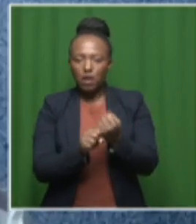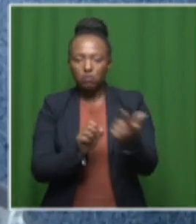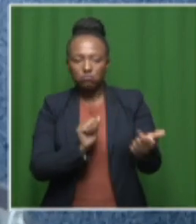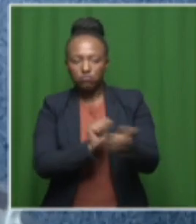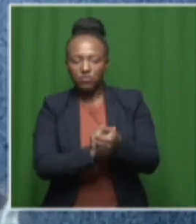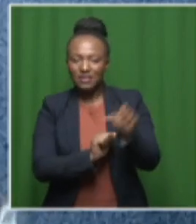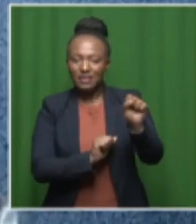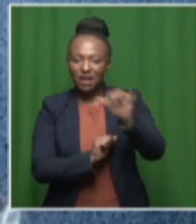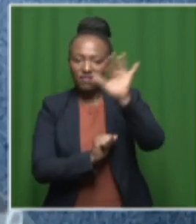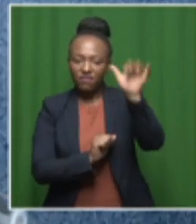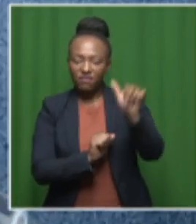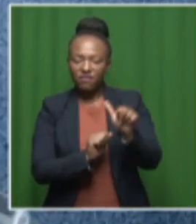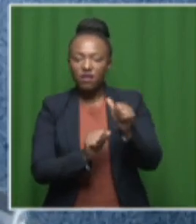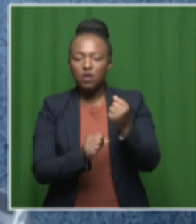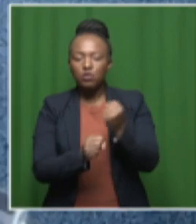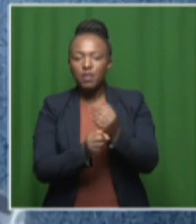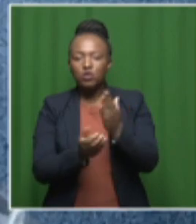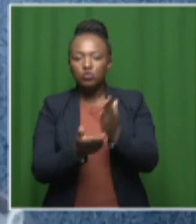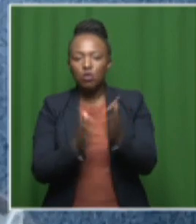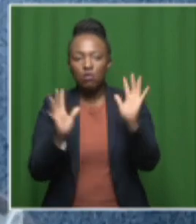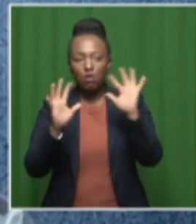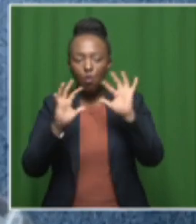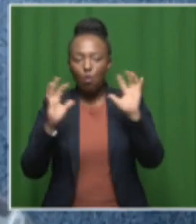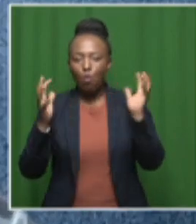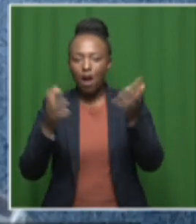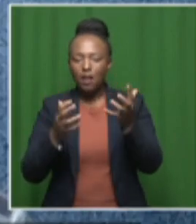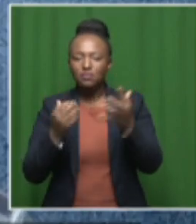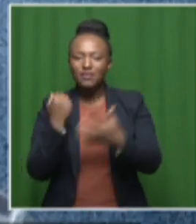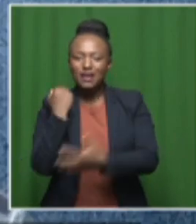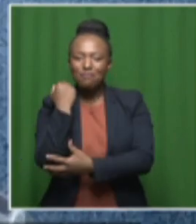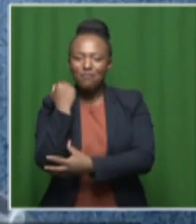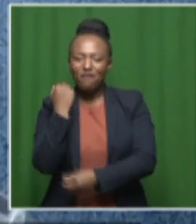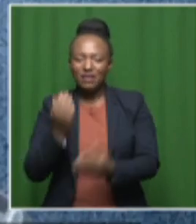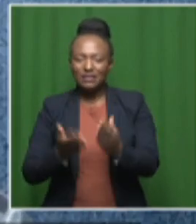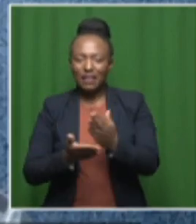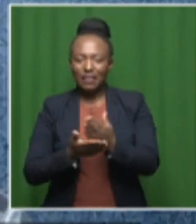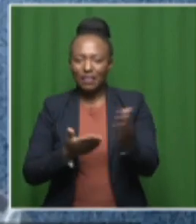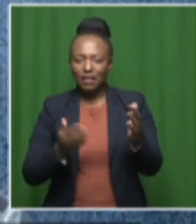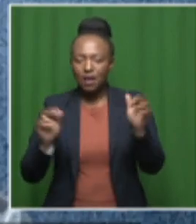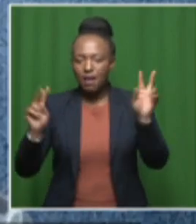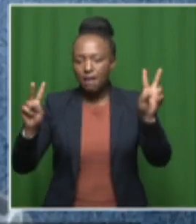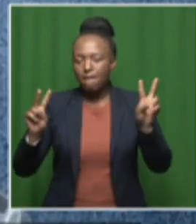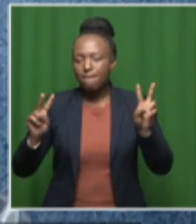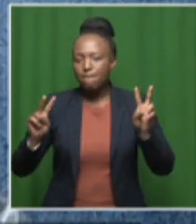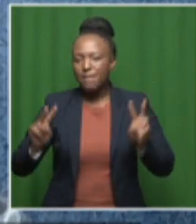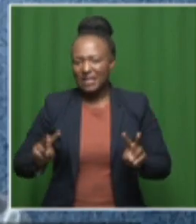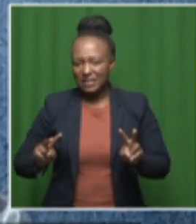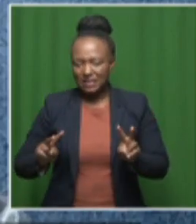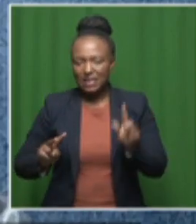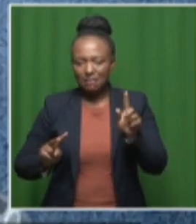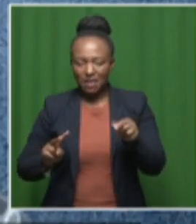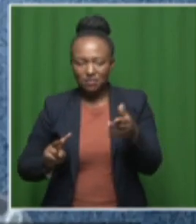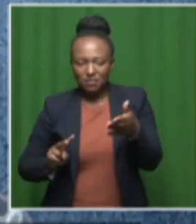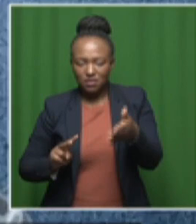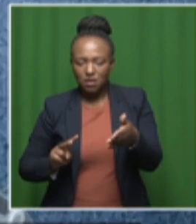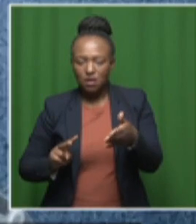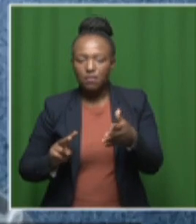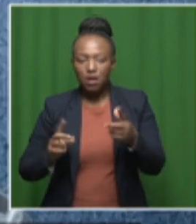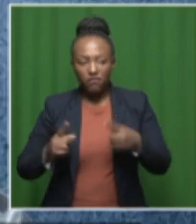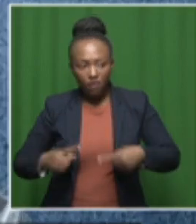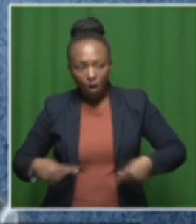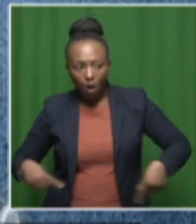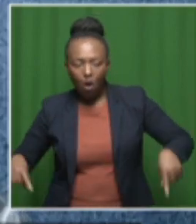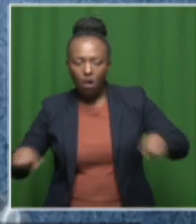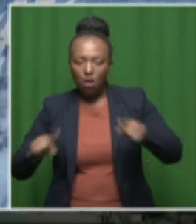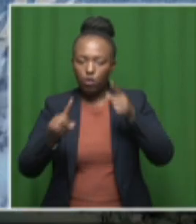poverty, hunger, where everyone is empowered to play their part, where peace is not an elusive goal, but something we're all collectively working